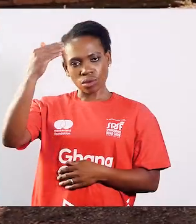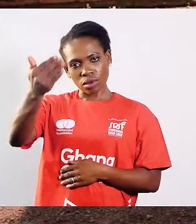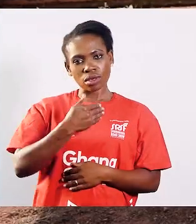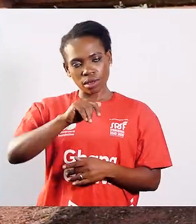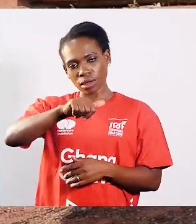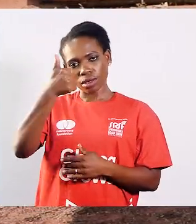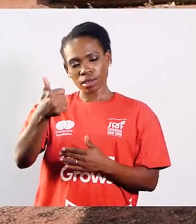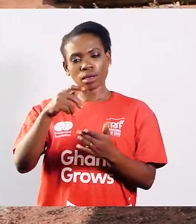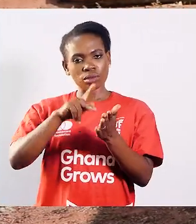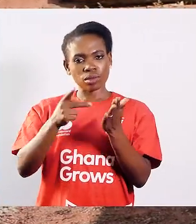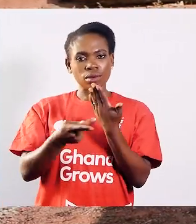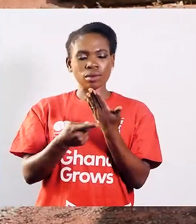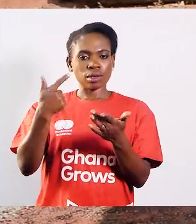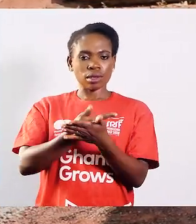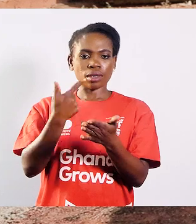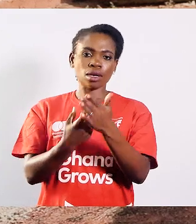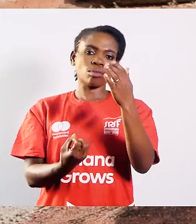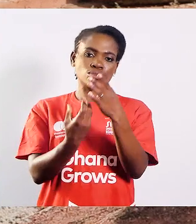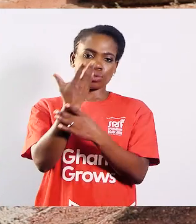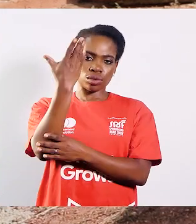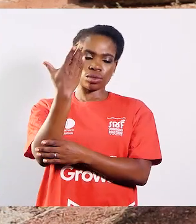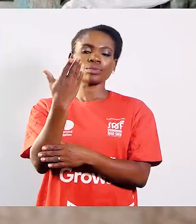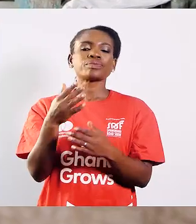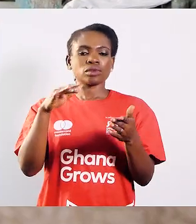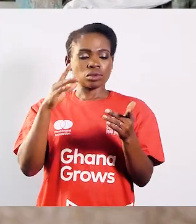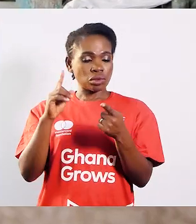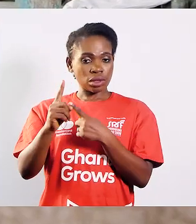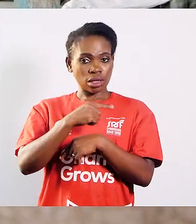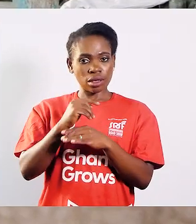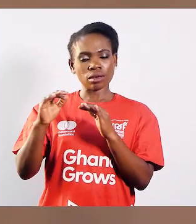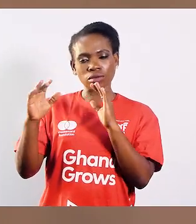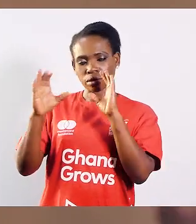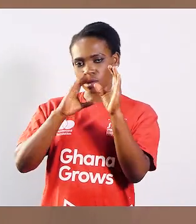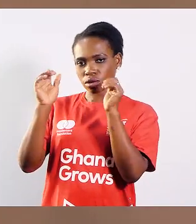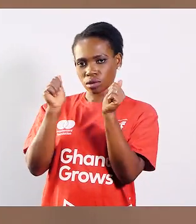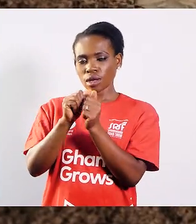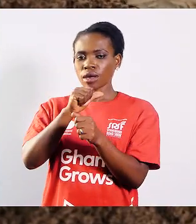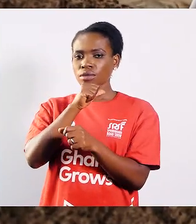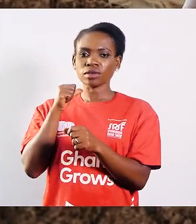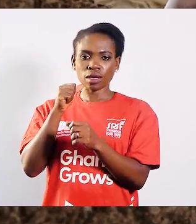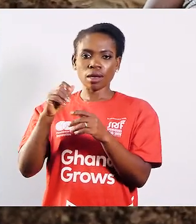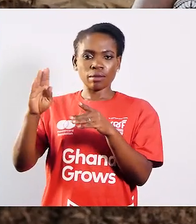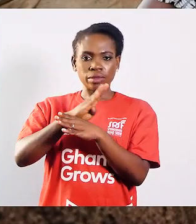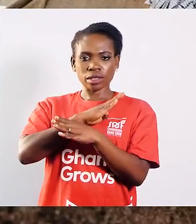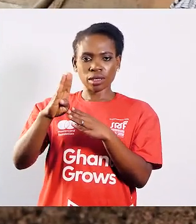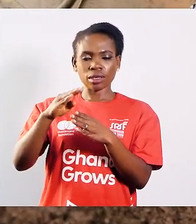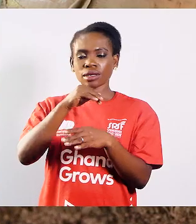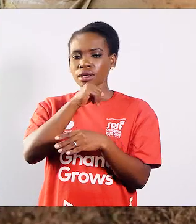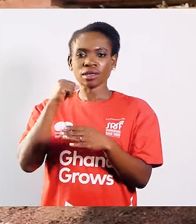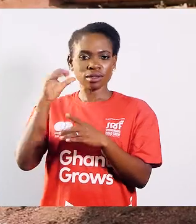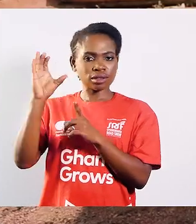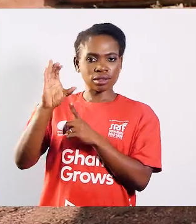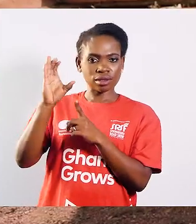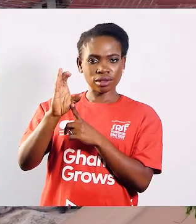Hello and welcome to another edition of Ghana Grows. In this edition, we'll be speaking to agricultural entrepreneurs in the Garden